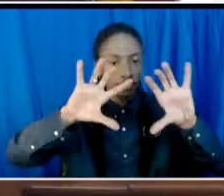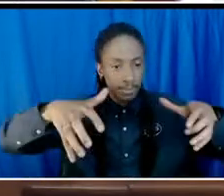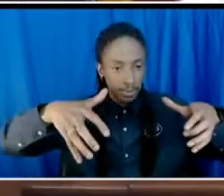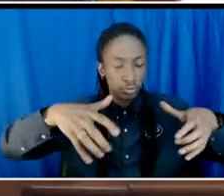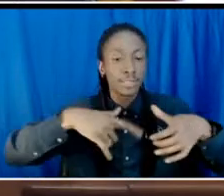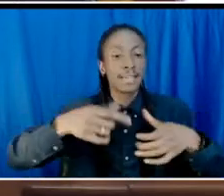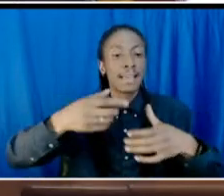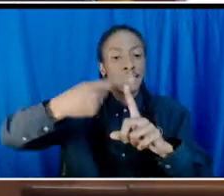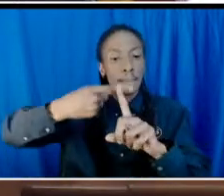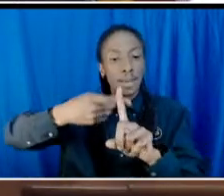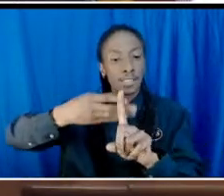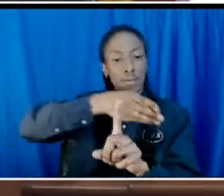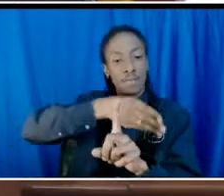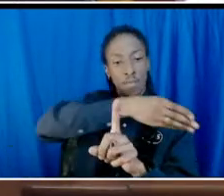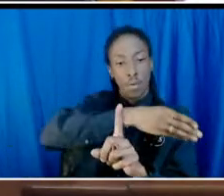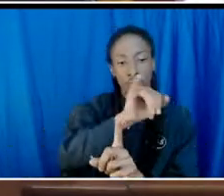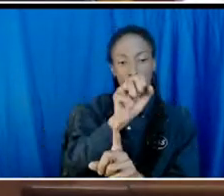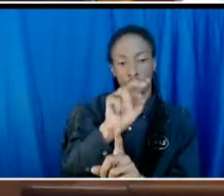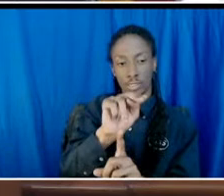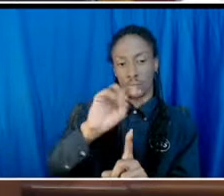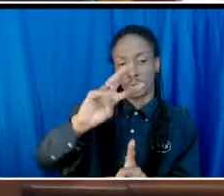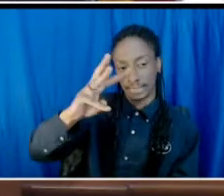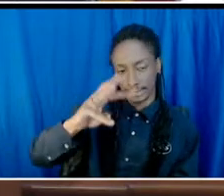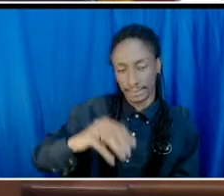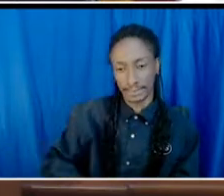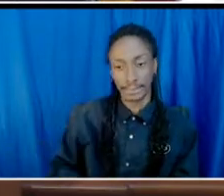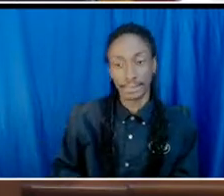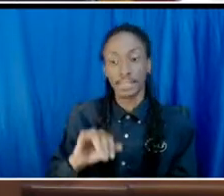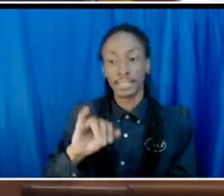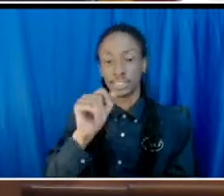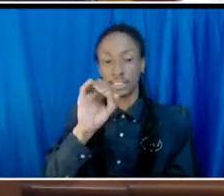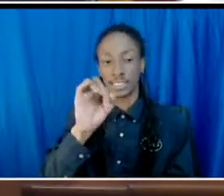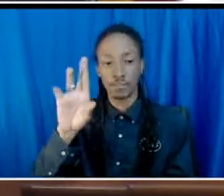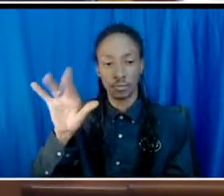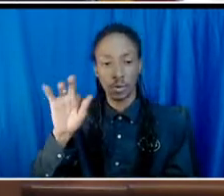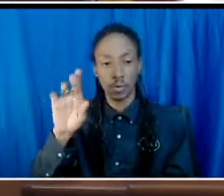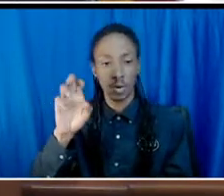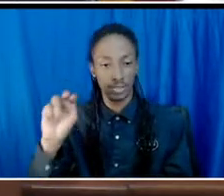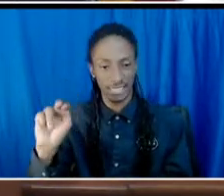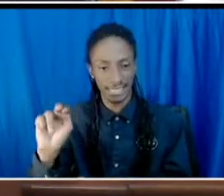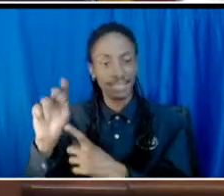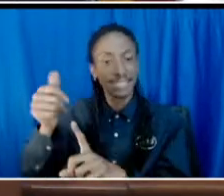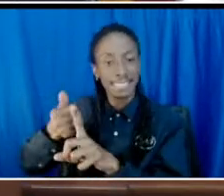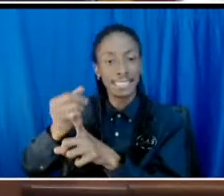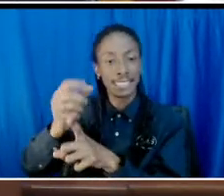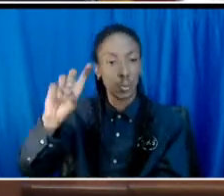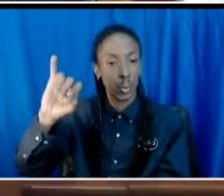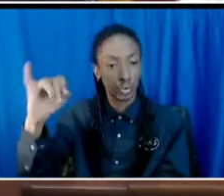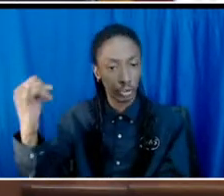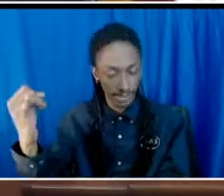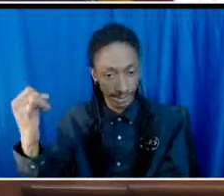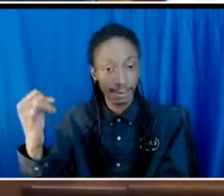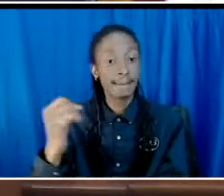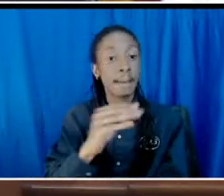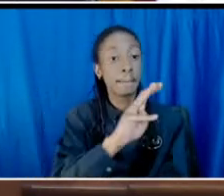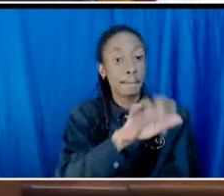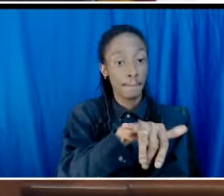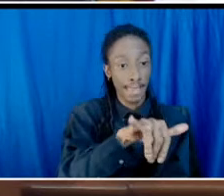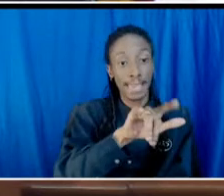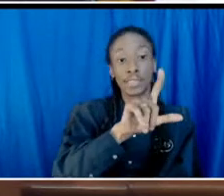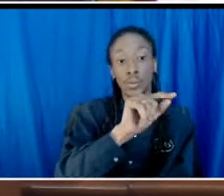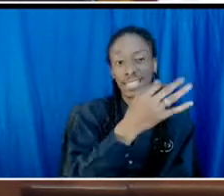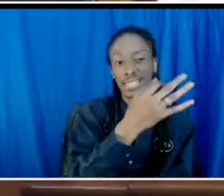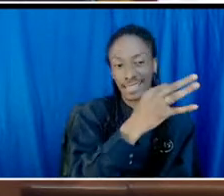preceding January 6th. Mr. Jeffrey Rosen served at the Department of Justice from May 2019